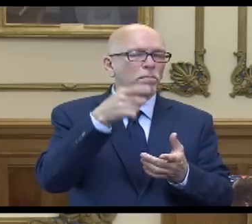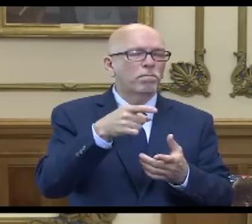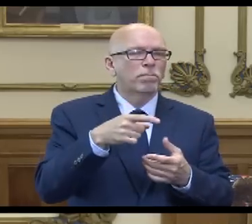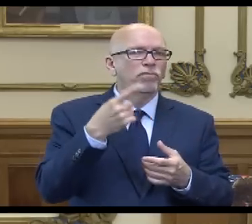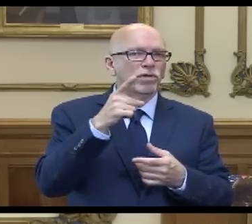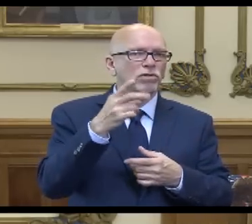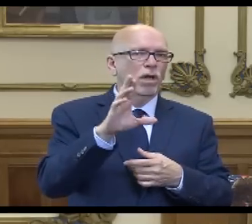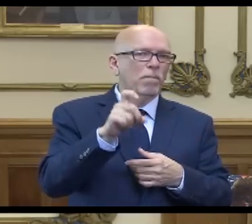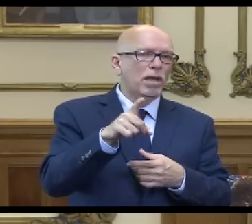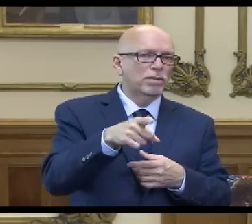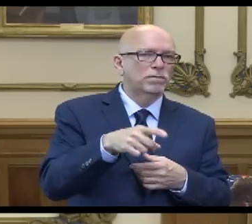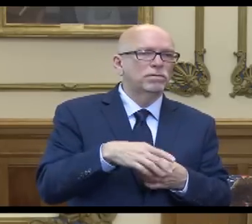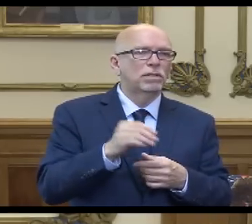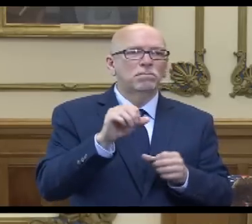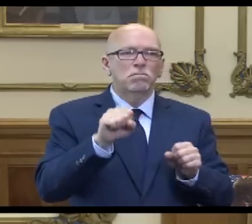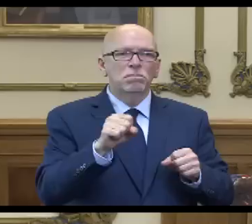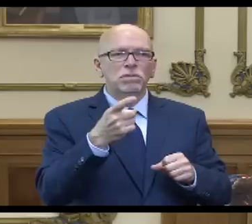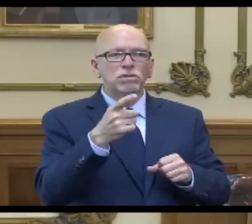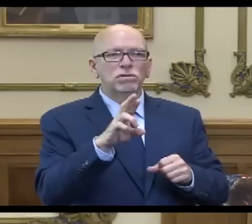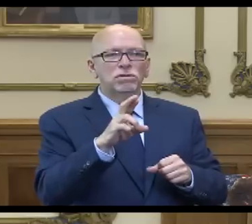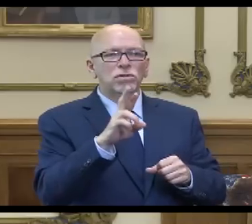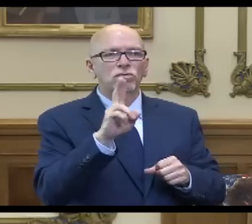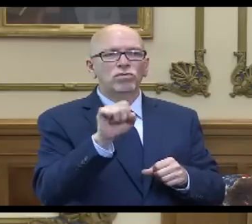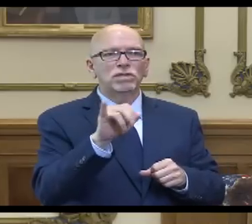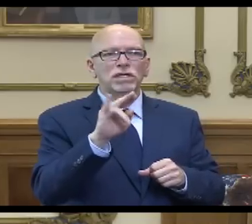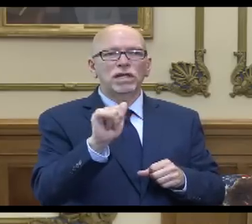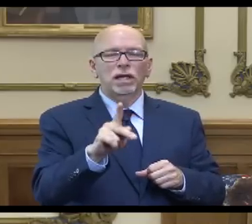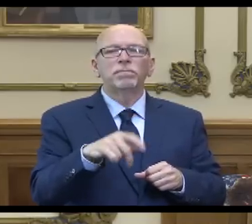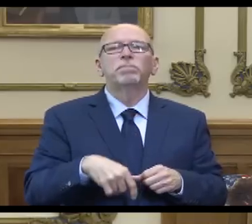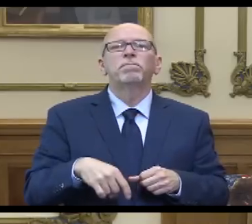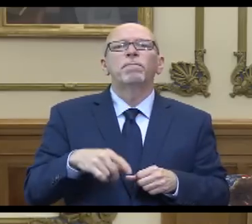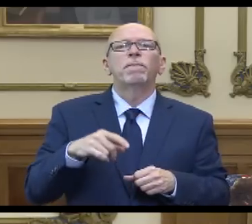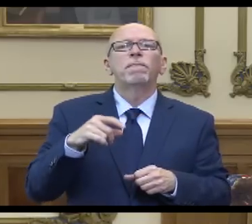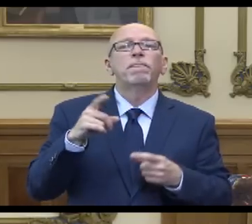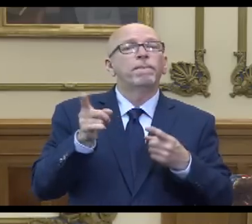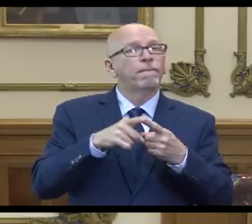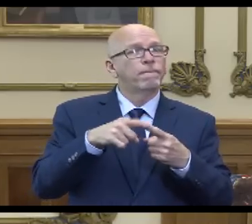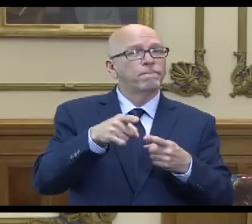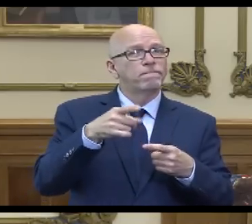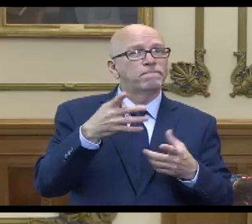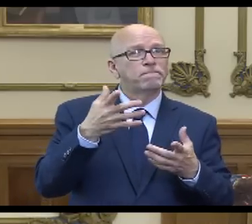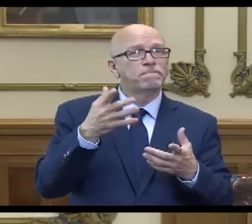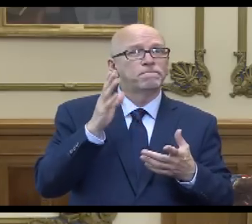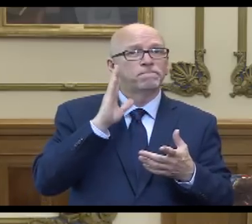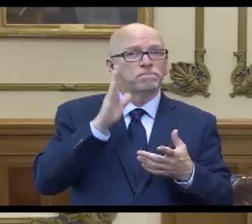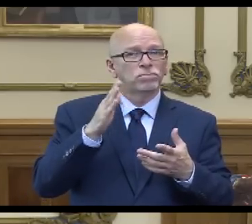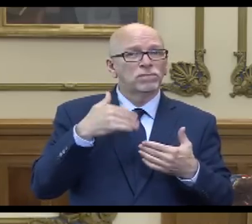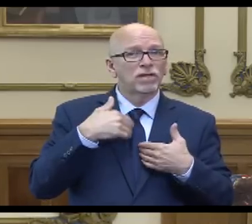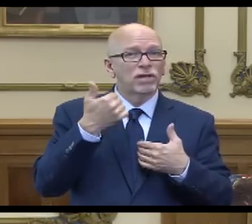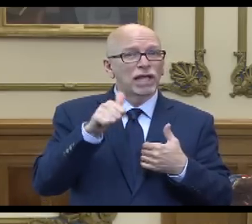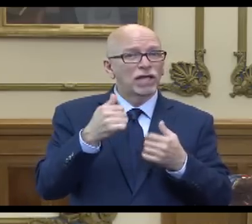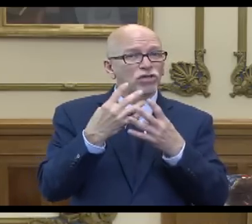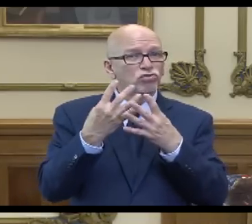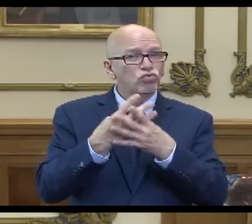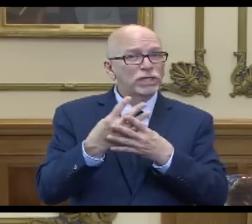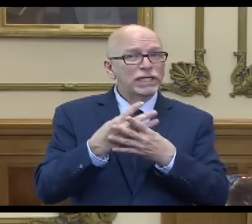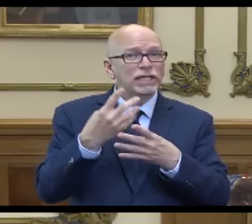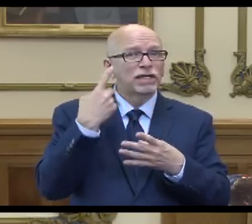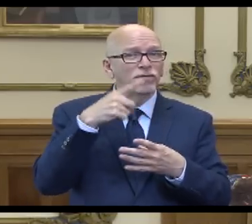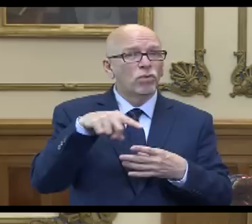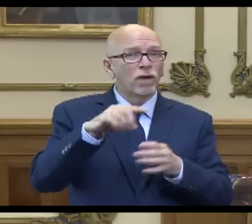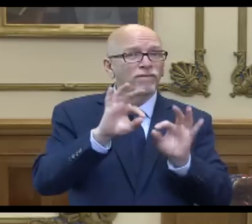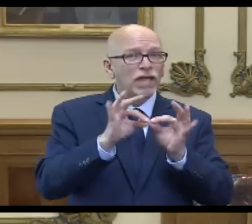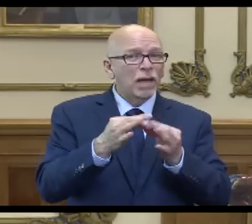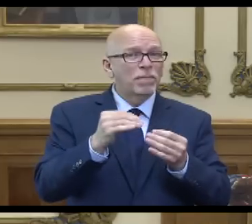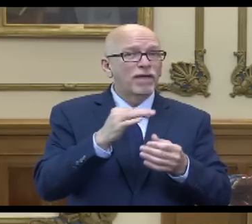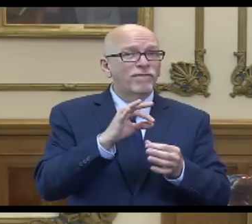Dr. Box and possibly Dr. Rusiniak. One, is there going to be any sort of screening of these family